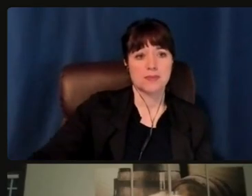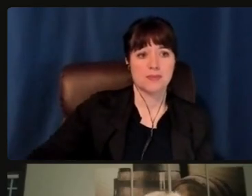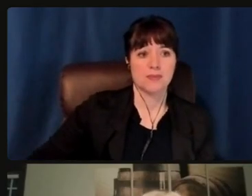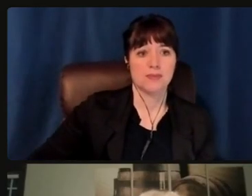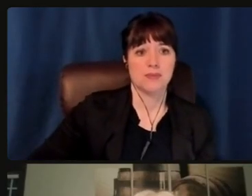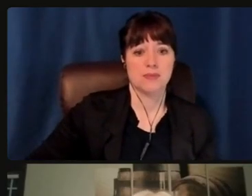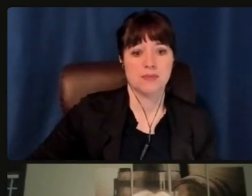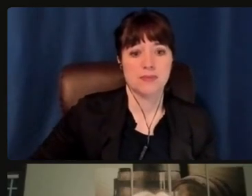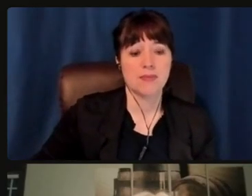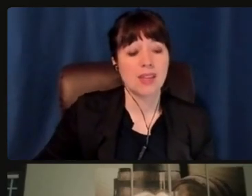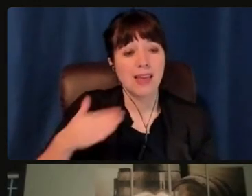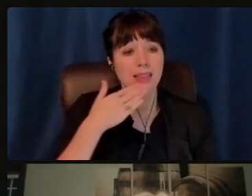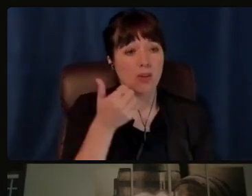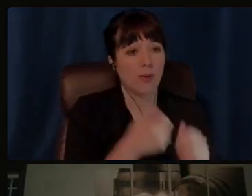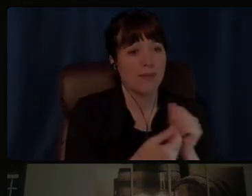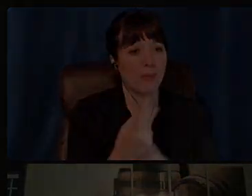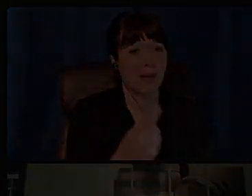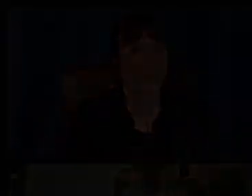Thank you, everybody.